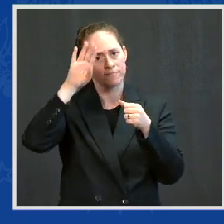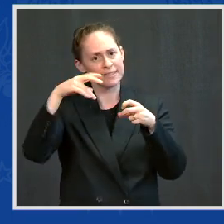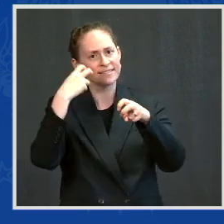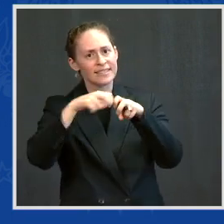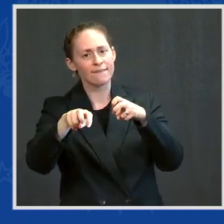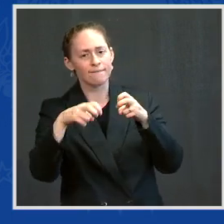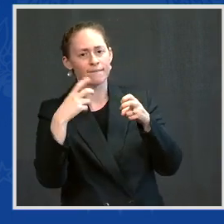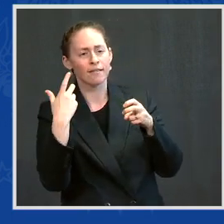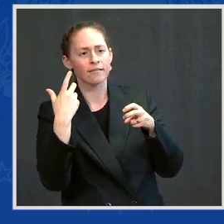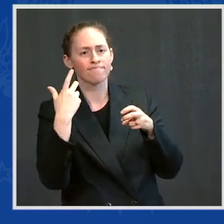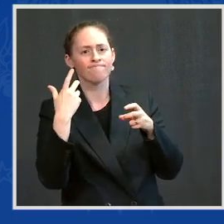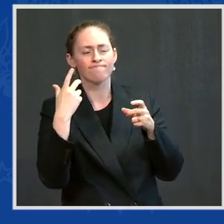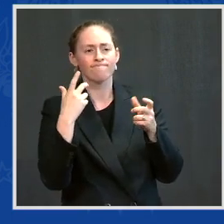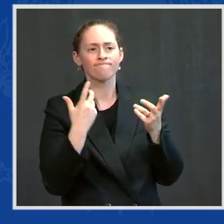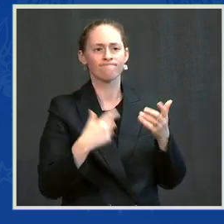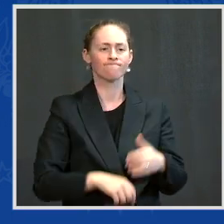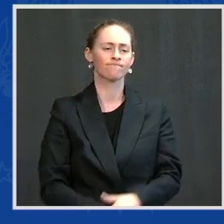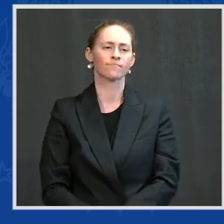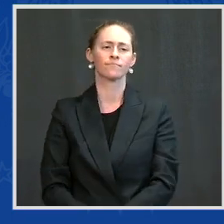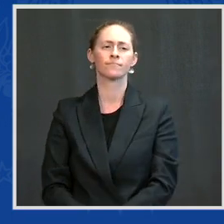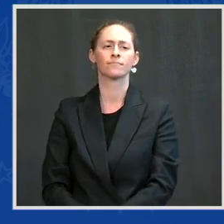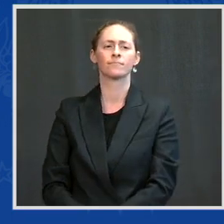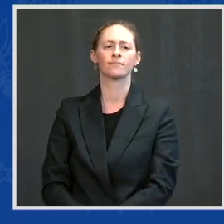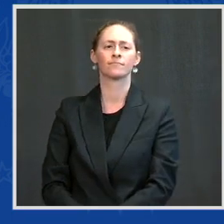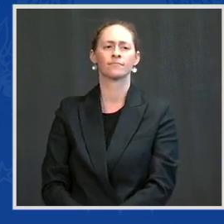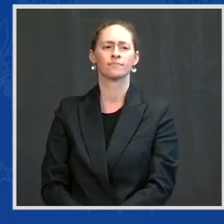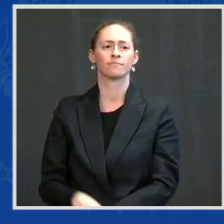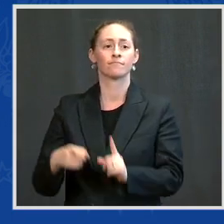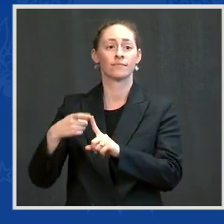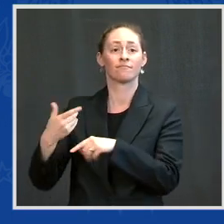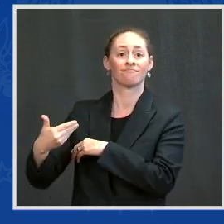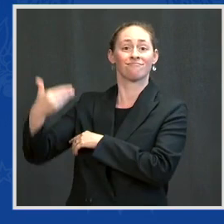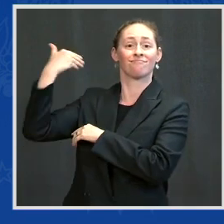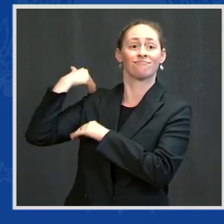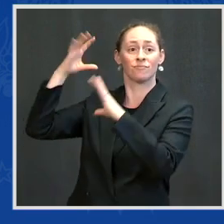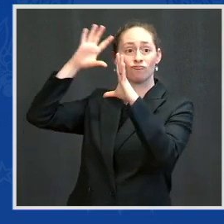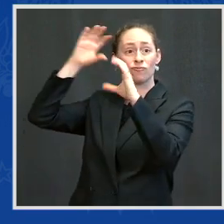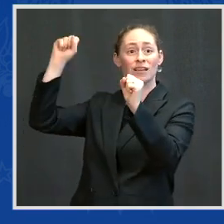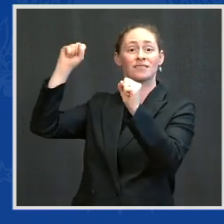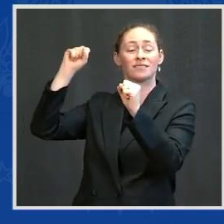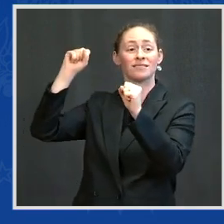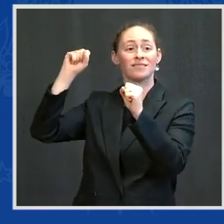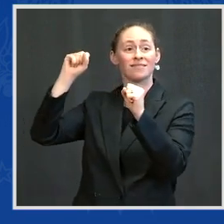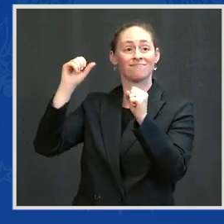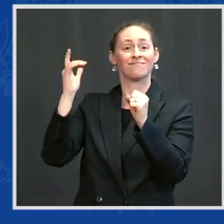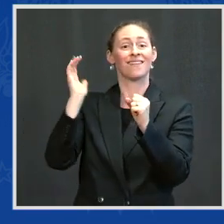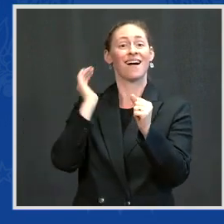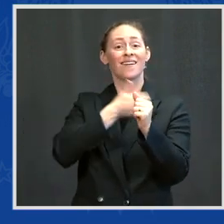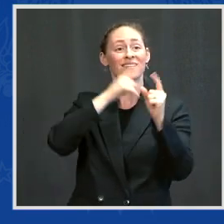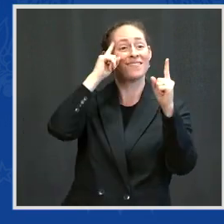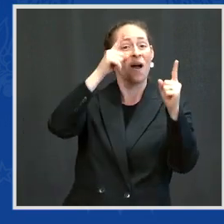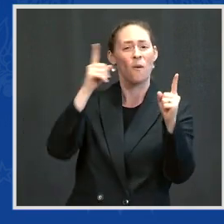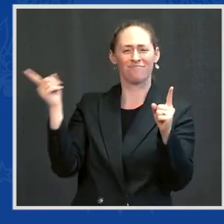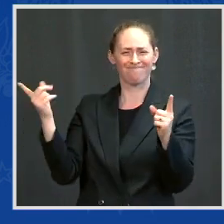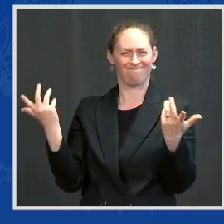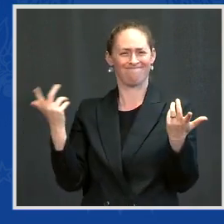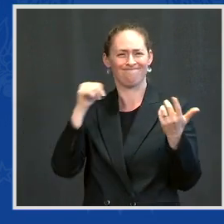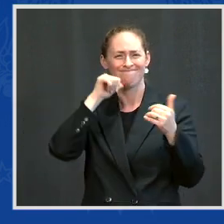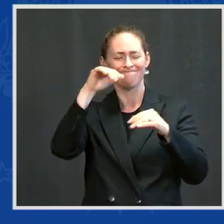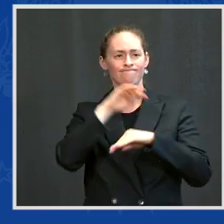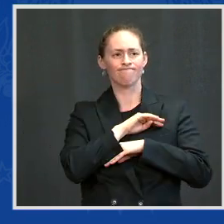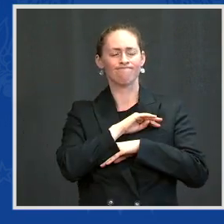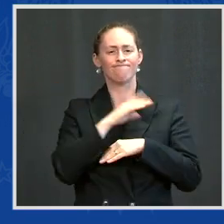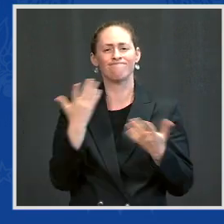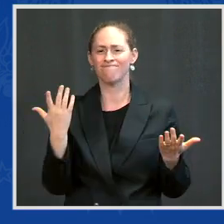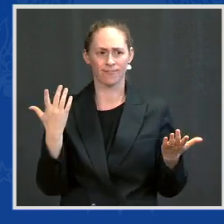4 administrations have not achieved the objective. It's an incredibly difficult objective. As we move forward, we're going to stay in